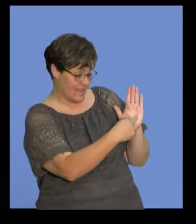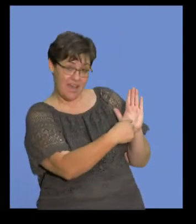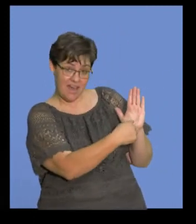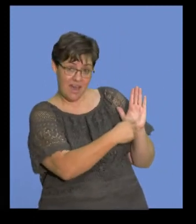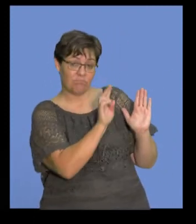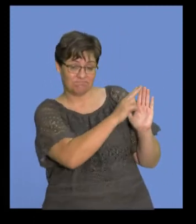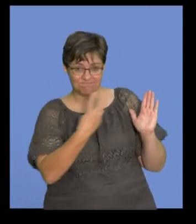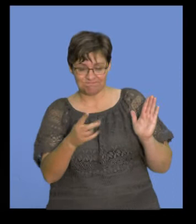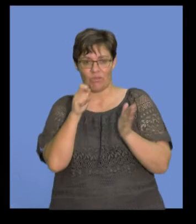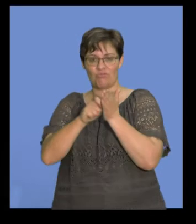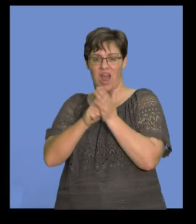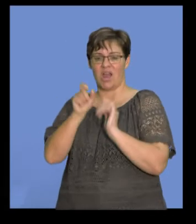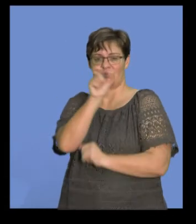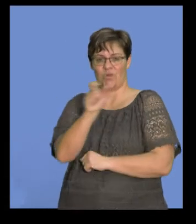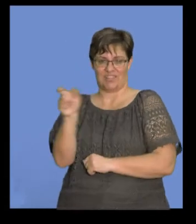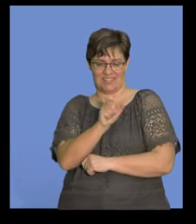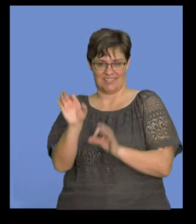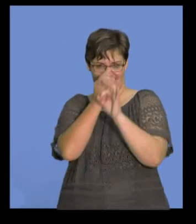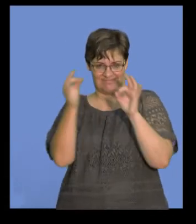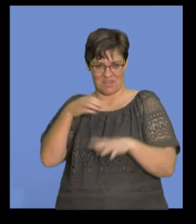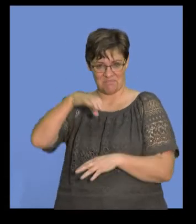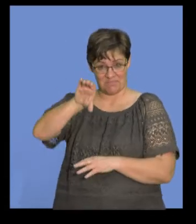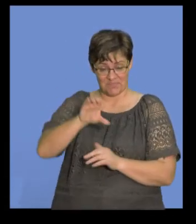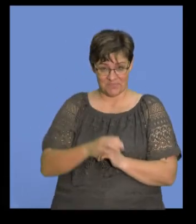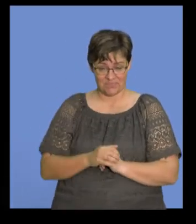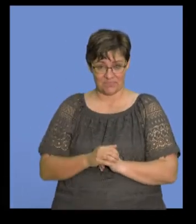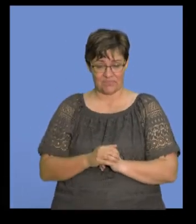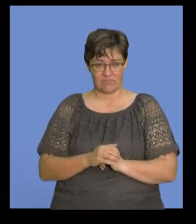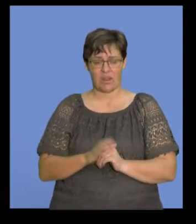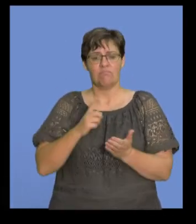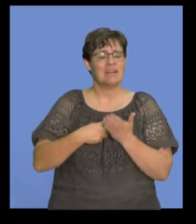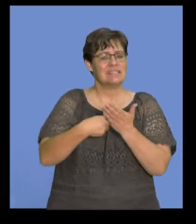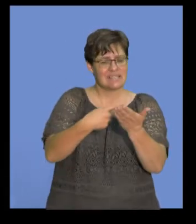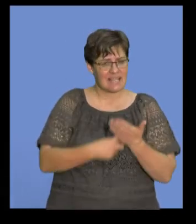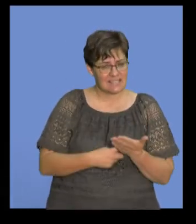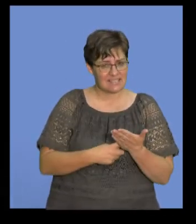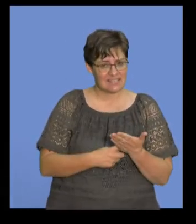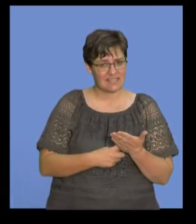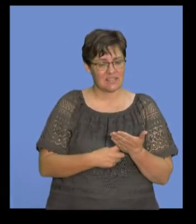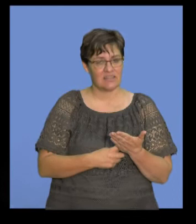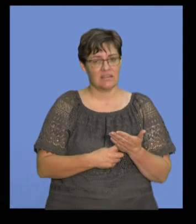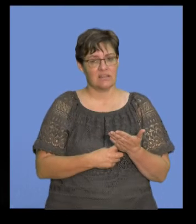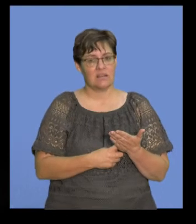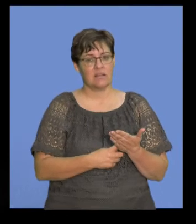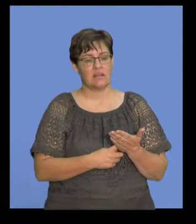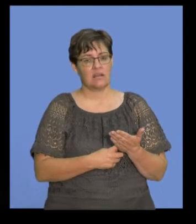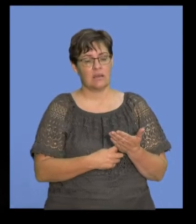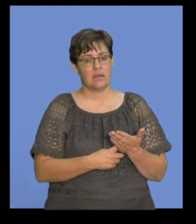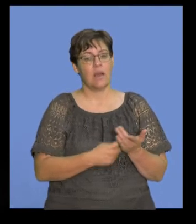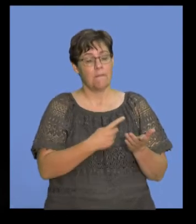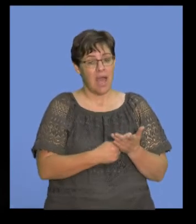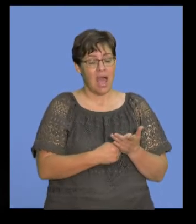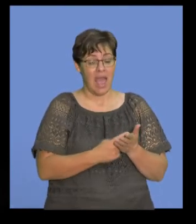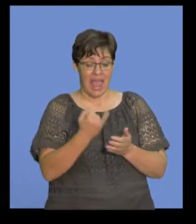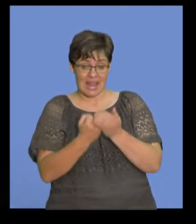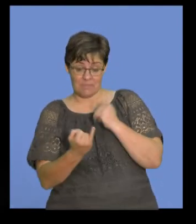as a trend. Discuss if there are any relationships between your independent and dependent